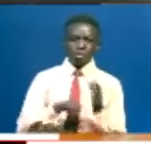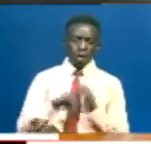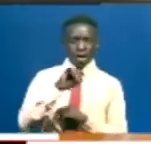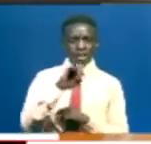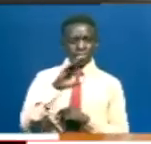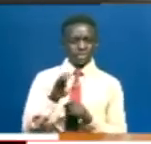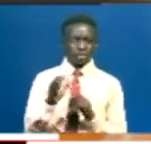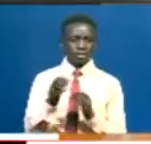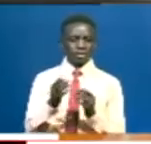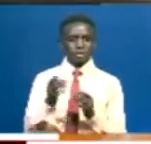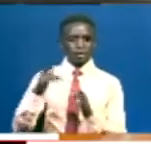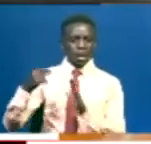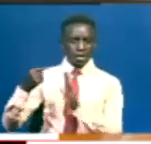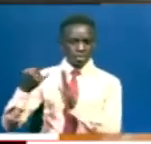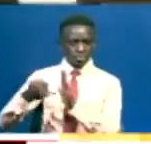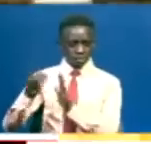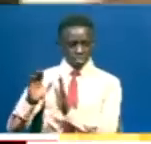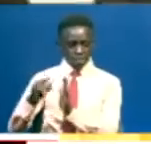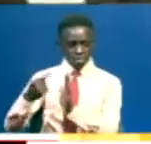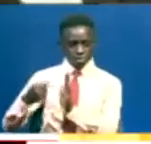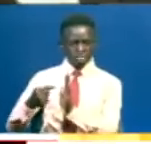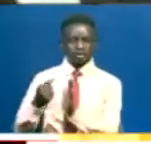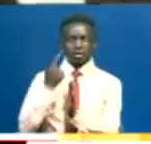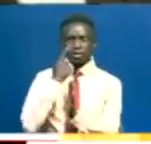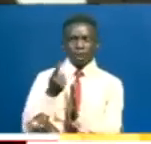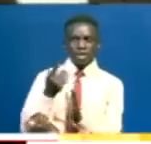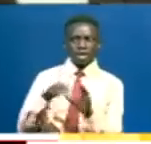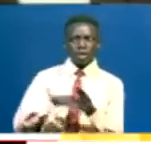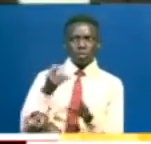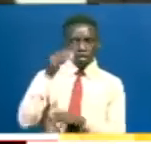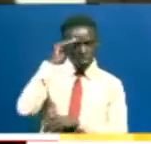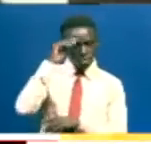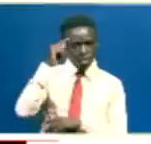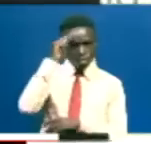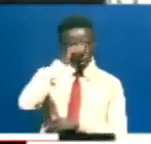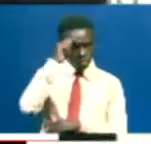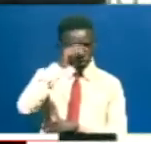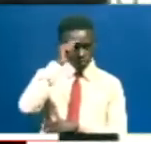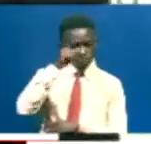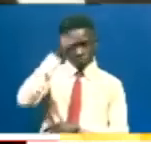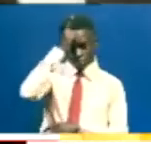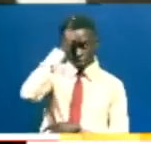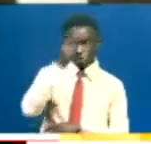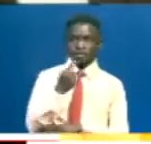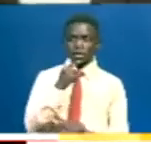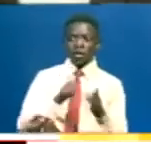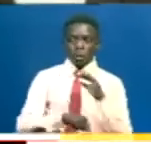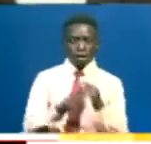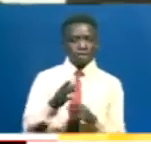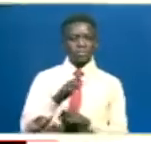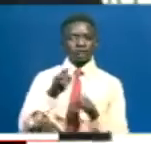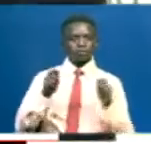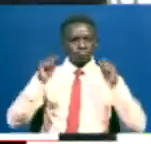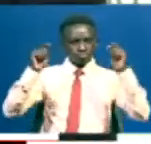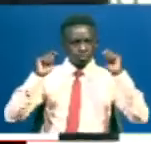servers. Speaking in Thogoto Village in Kikuyu Constituency, Ichungwa claimed that the demonstrations by Azimio were a scheme to